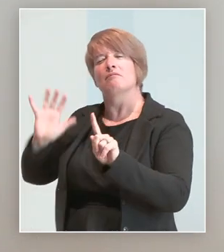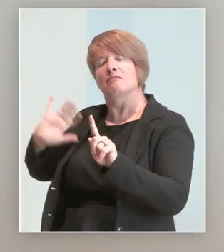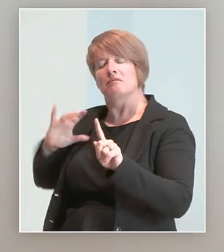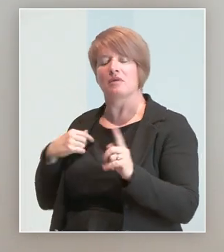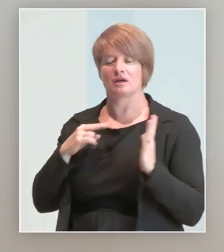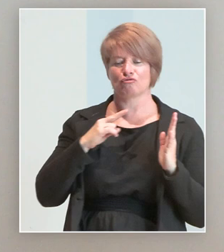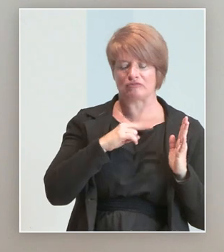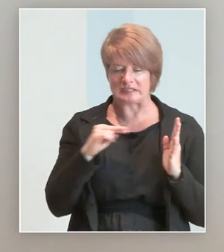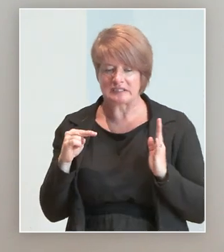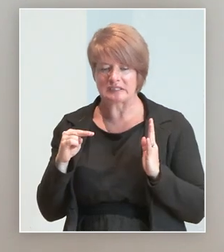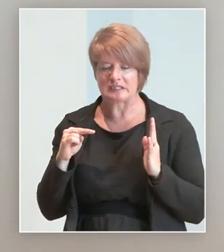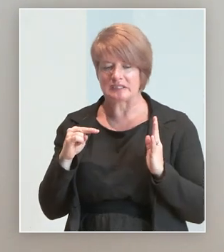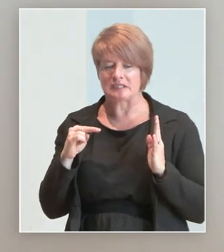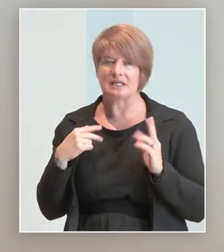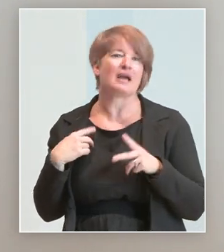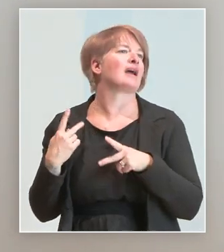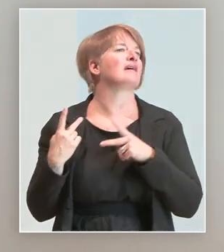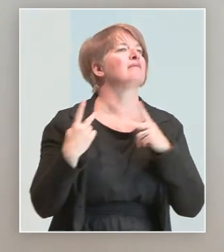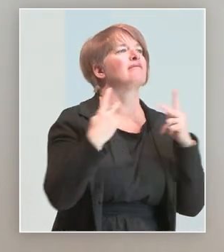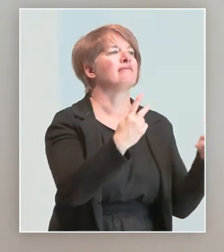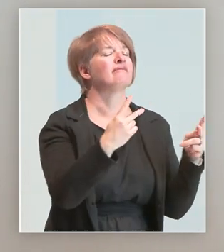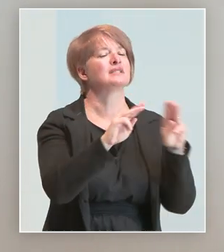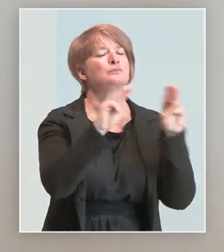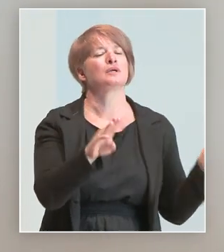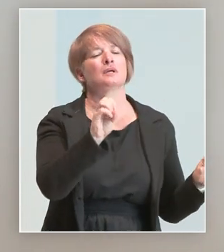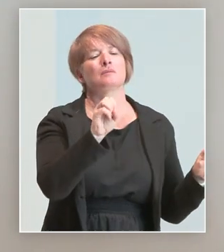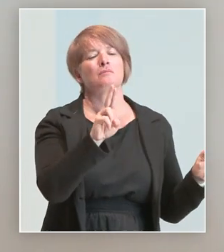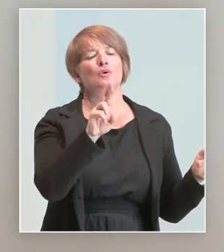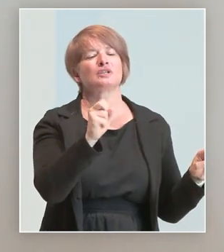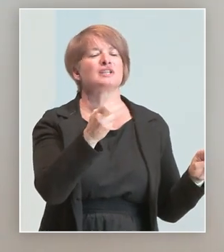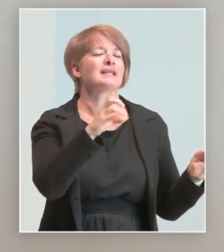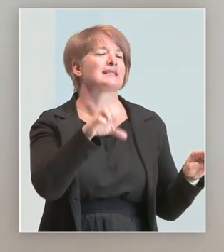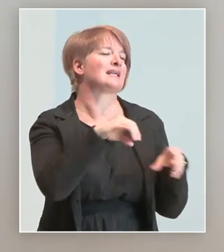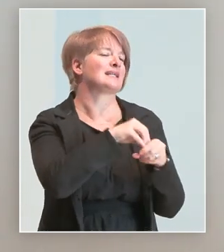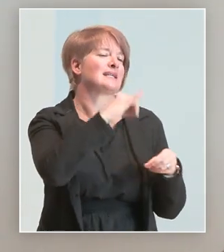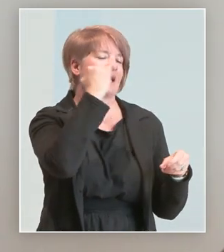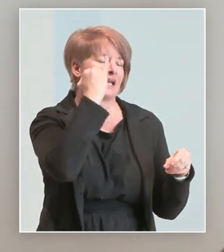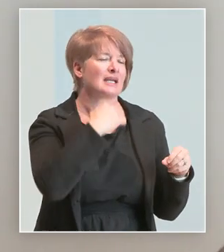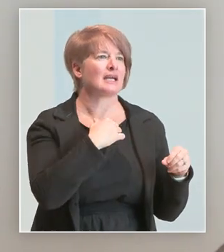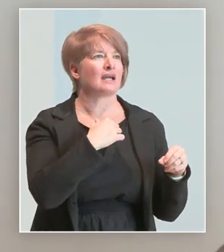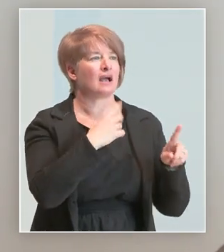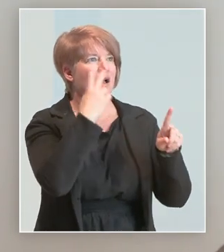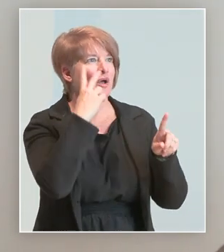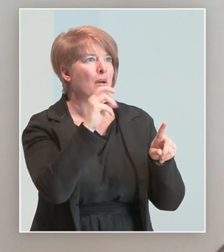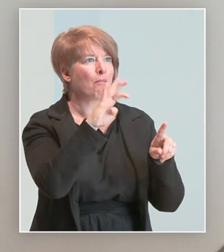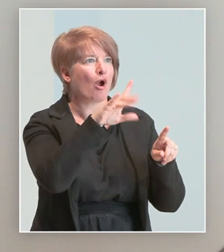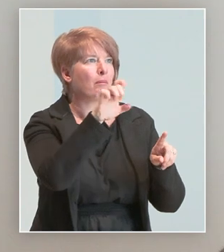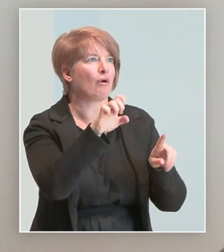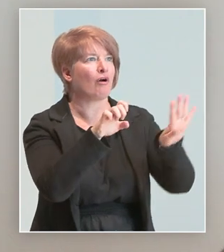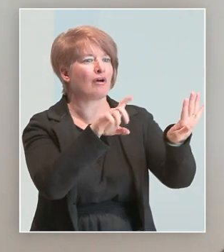of reading and visiting the Borghese Museum in Italy, I warmed my fingers against the marble of Bernini's portrayal